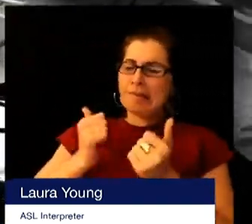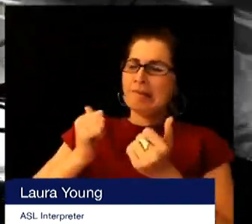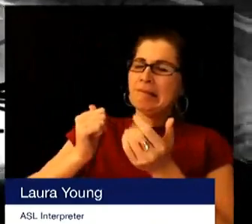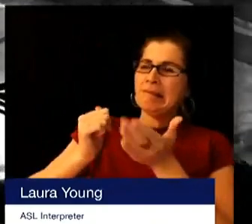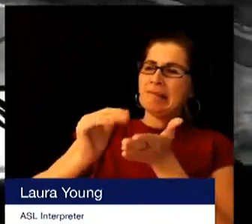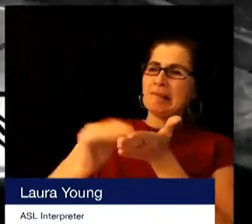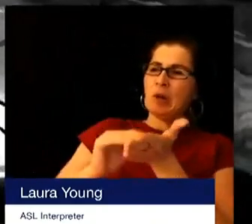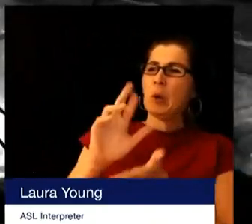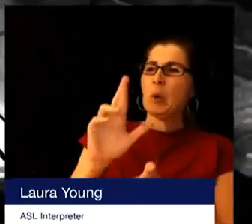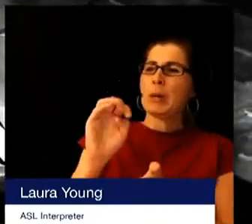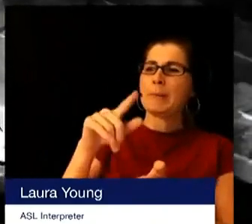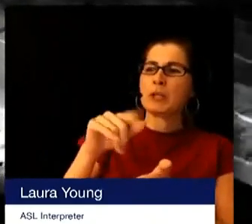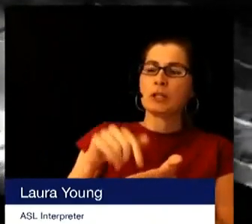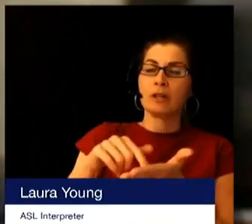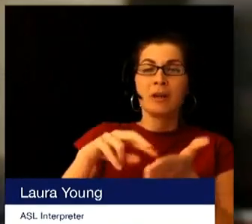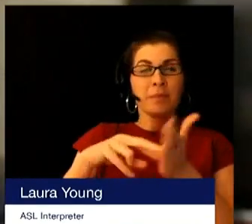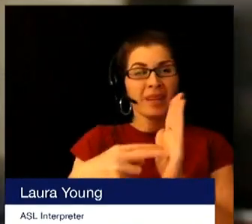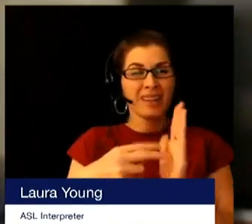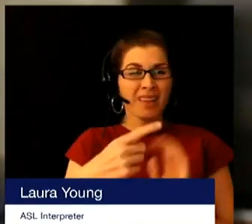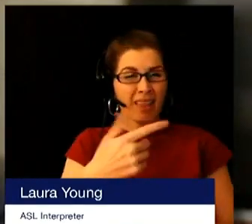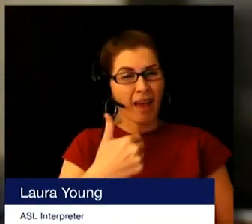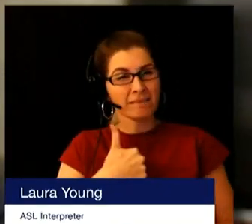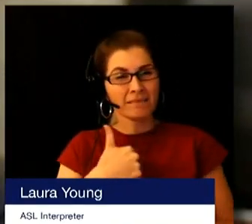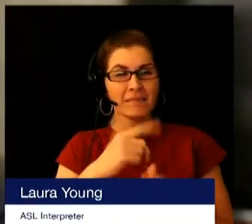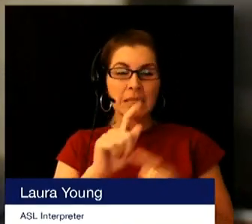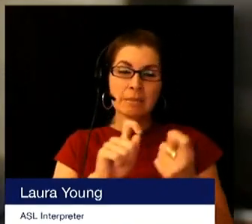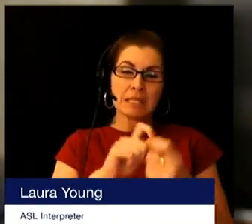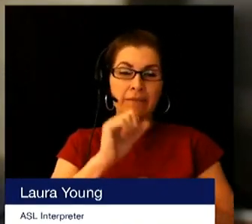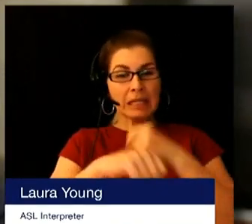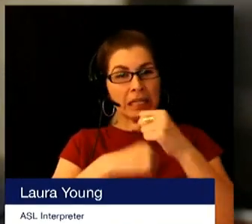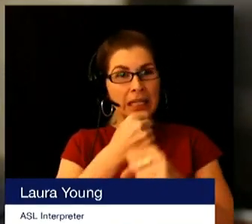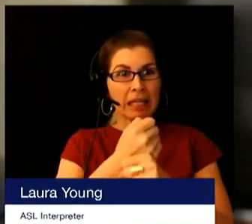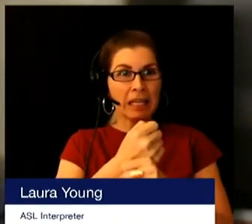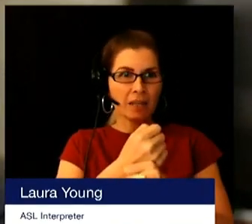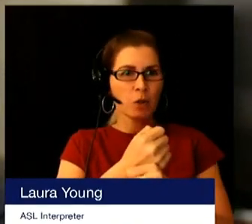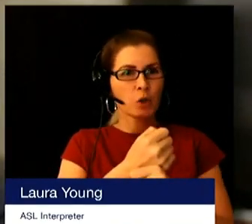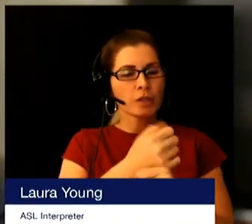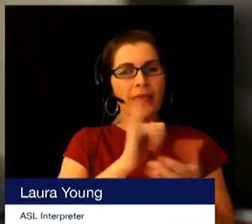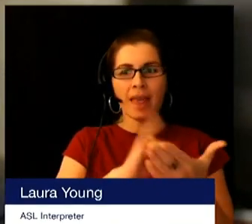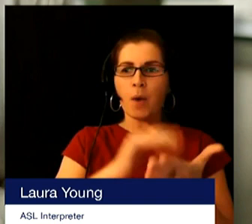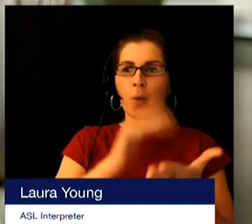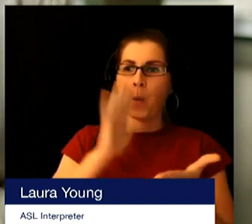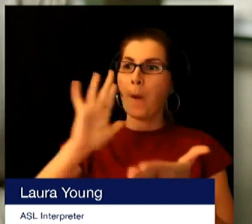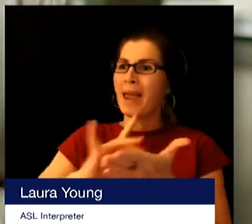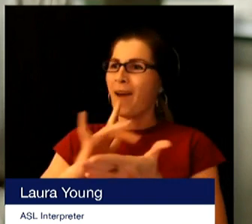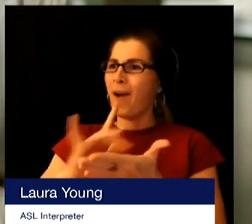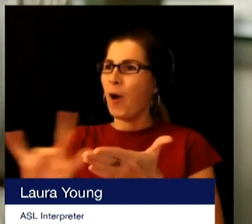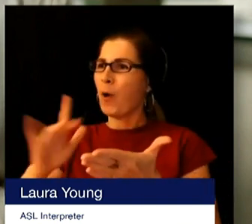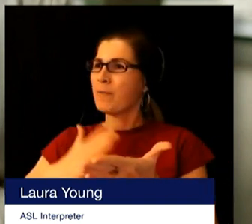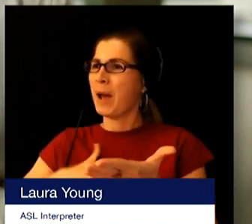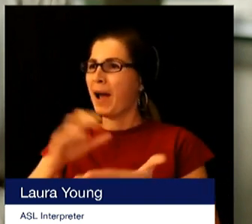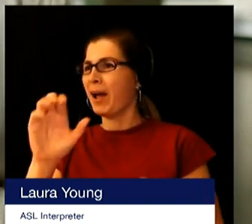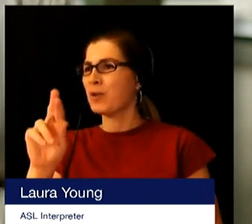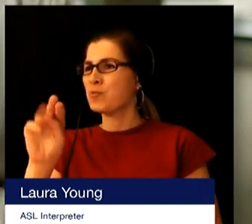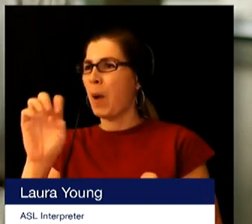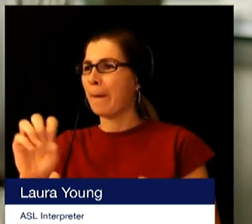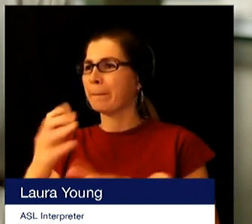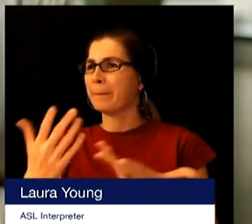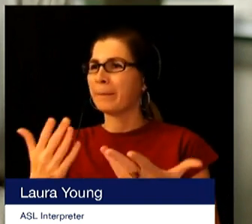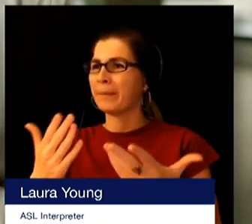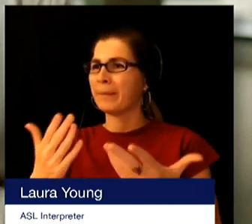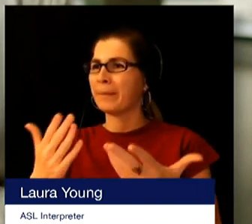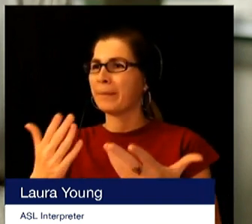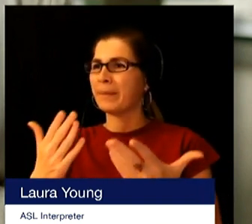that if they sit in a prison cell will atone for the harm that they've caused to their victim or their victim's family. The judicial